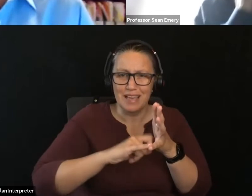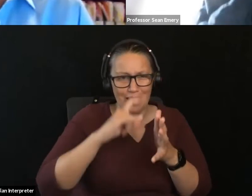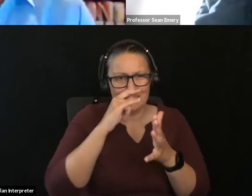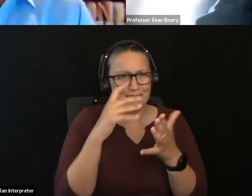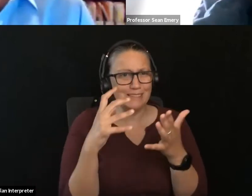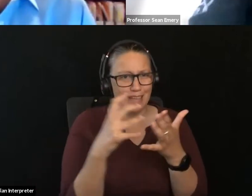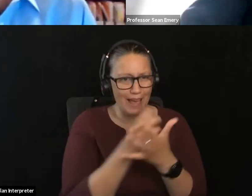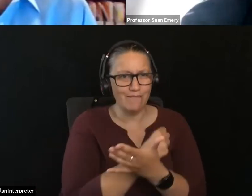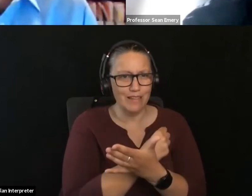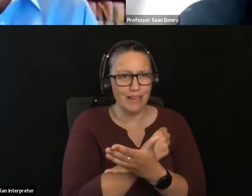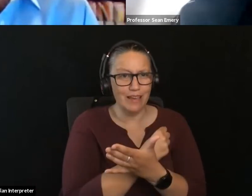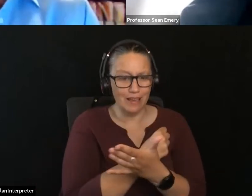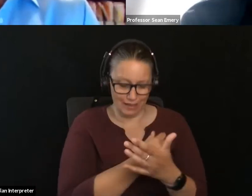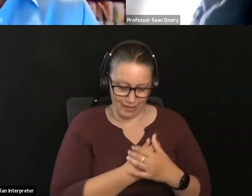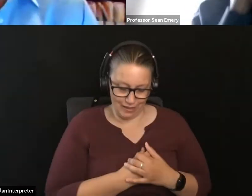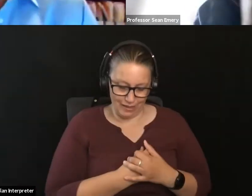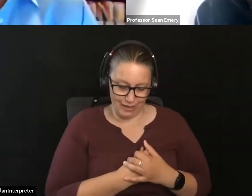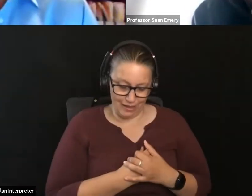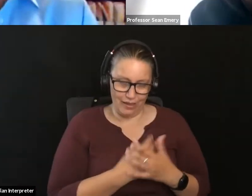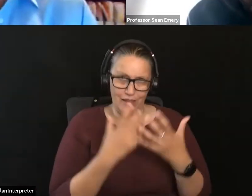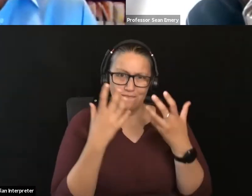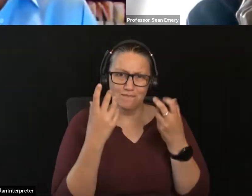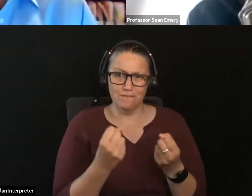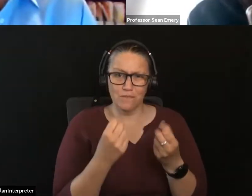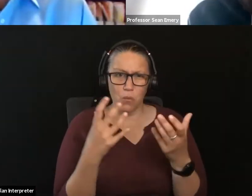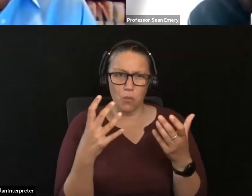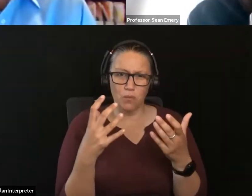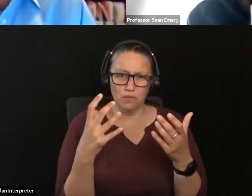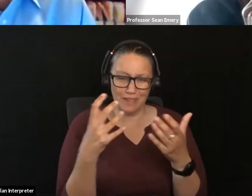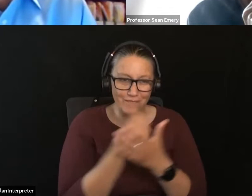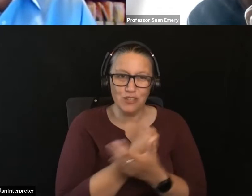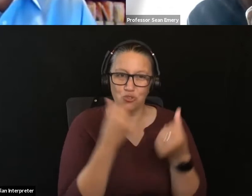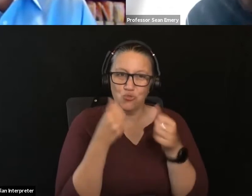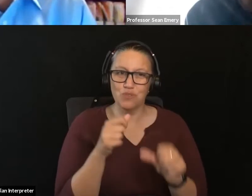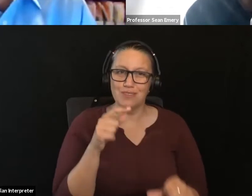much wider variety of situations than was thought possible in the past.